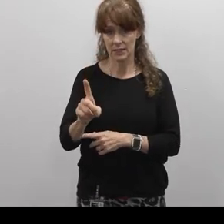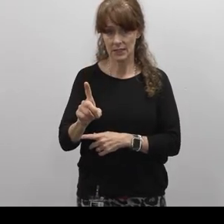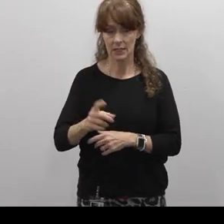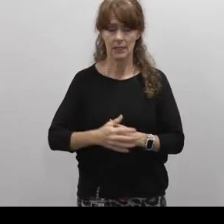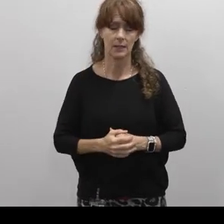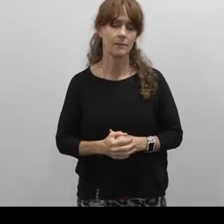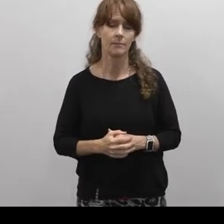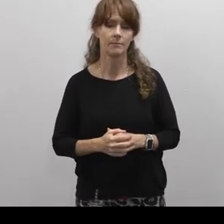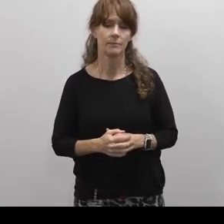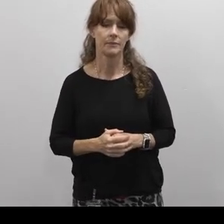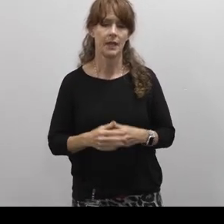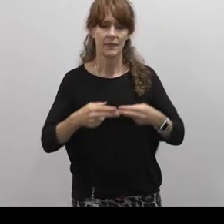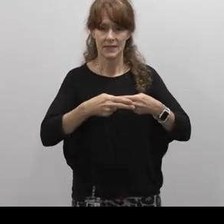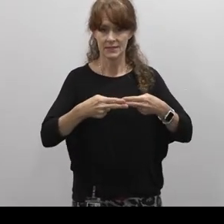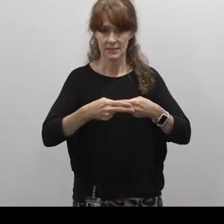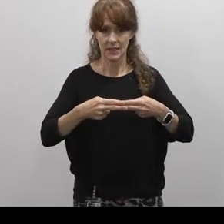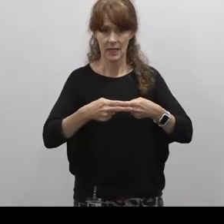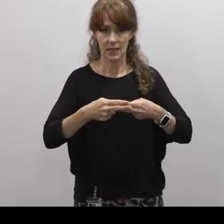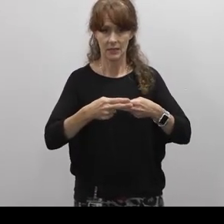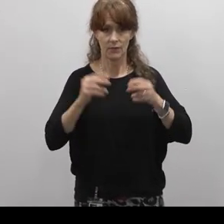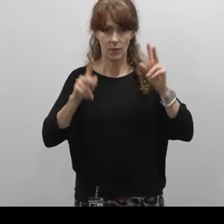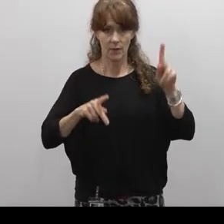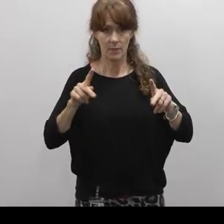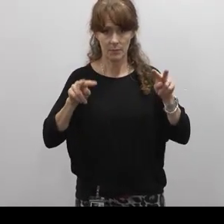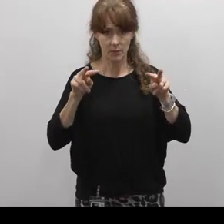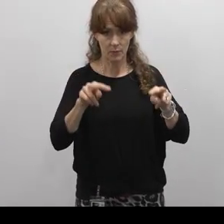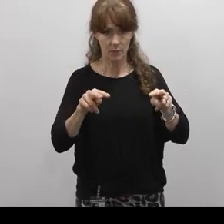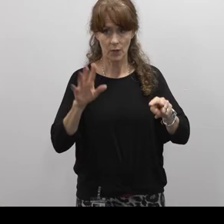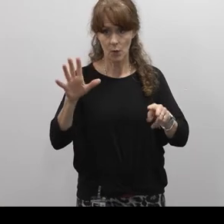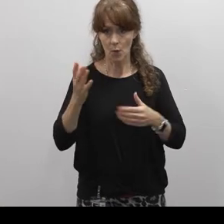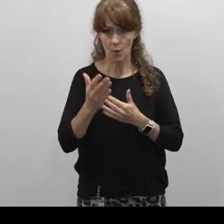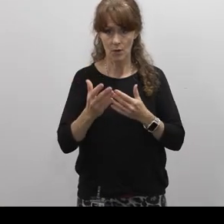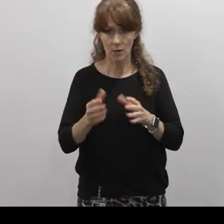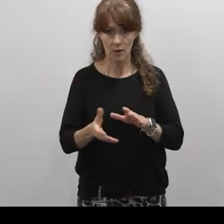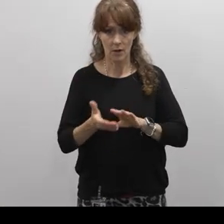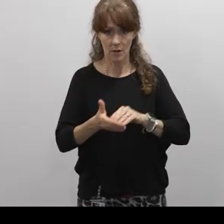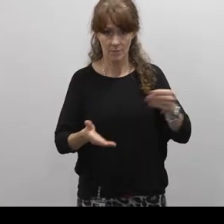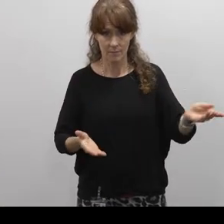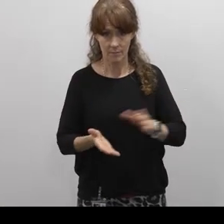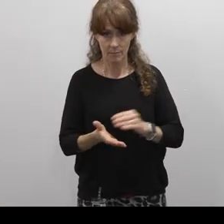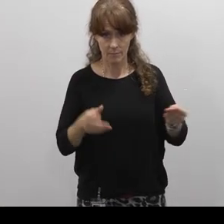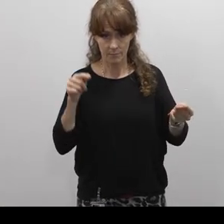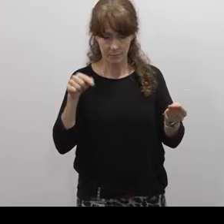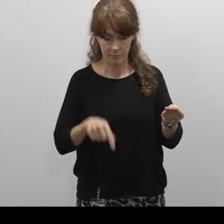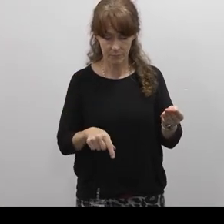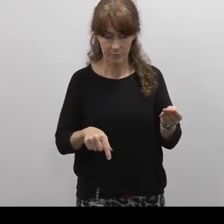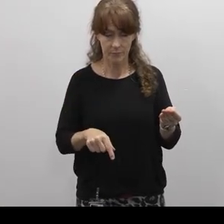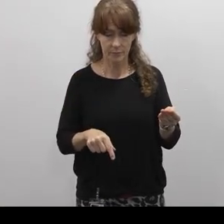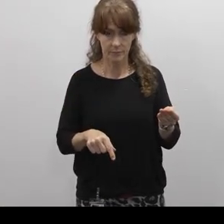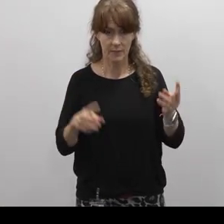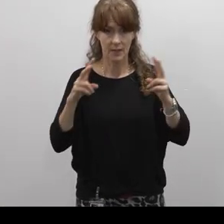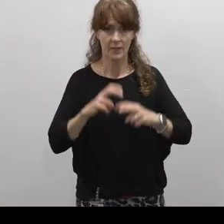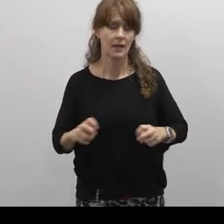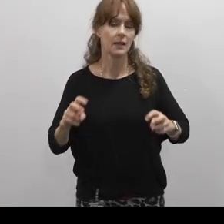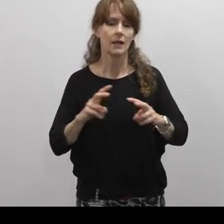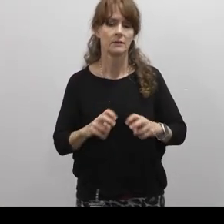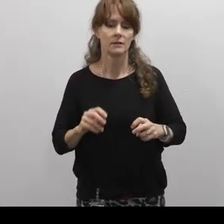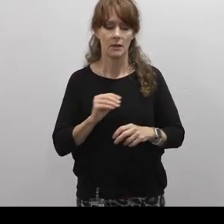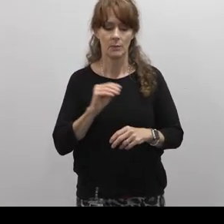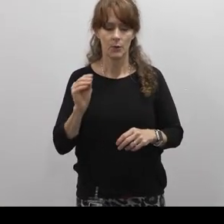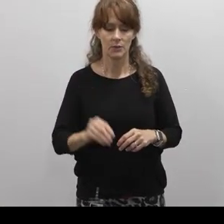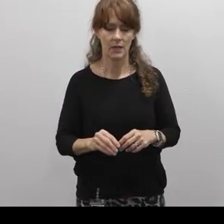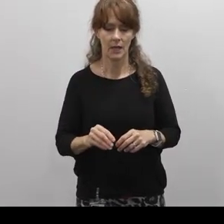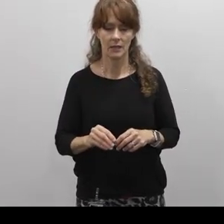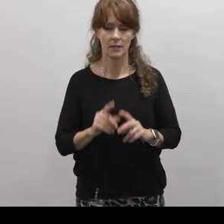both in the slides for the public viewing, but also in your handout, you have the analysis, the percentages